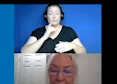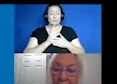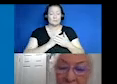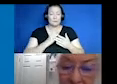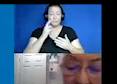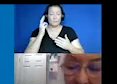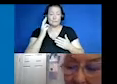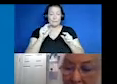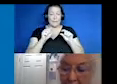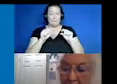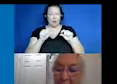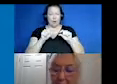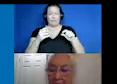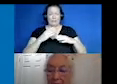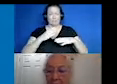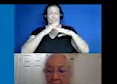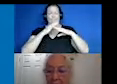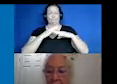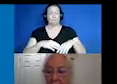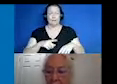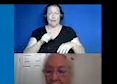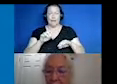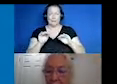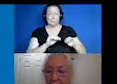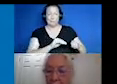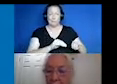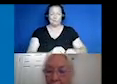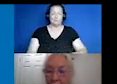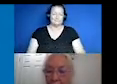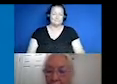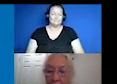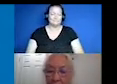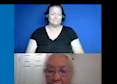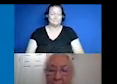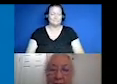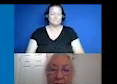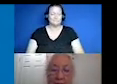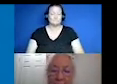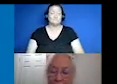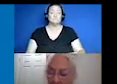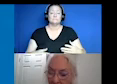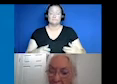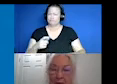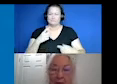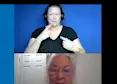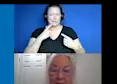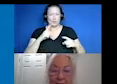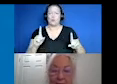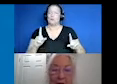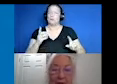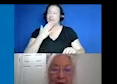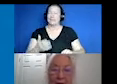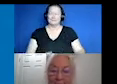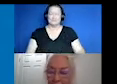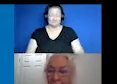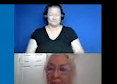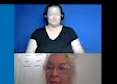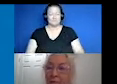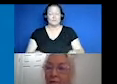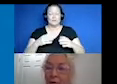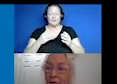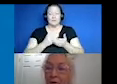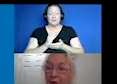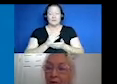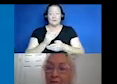bar thing was in the way and I had to move it down. Okay. Totally works. Thank you. All right. I'm from